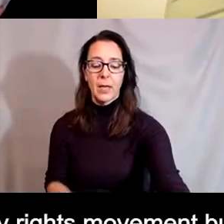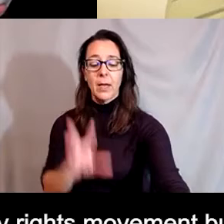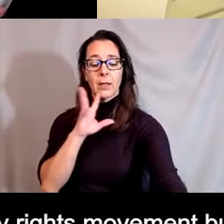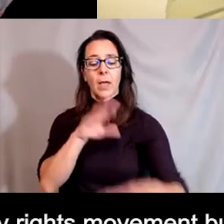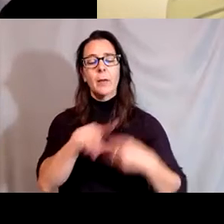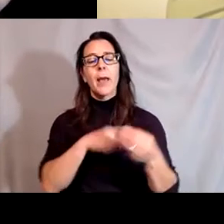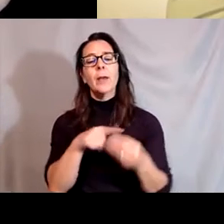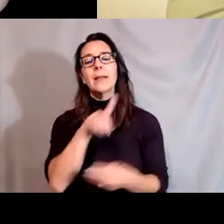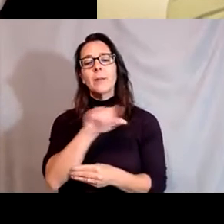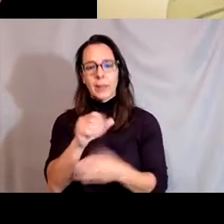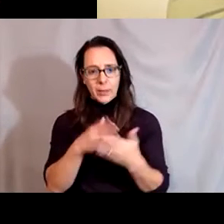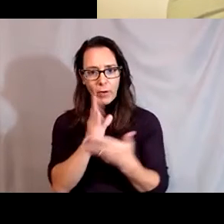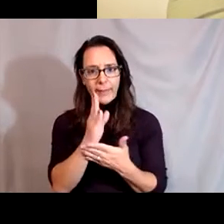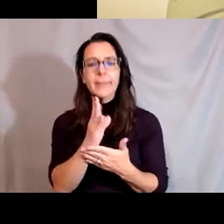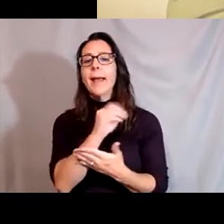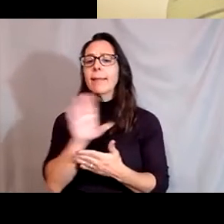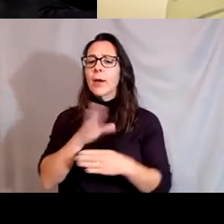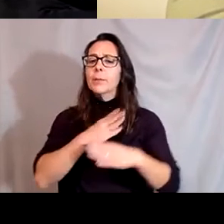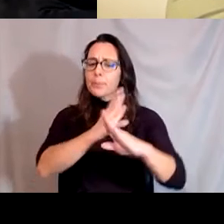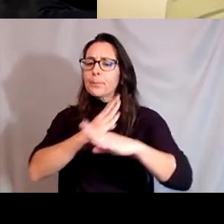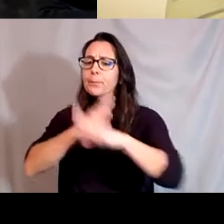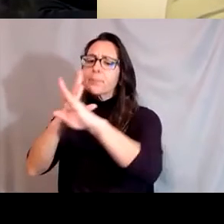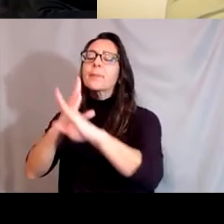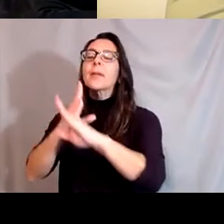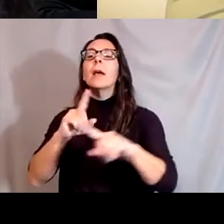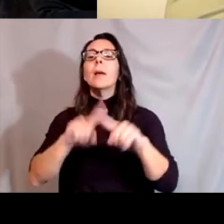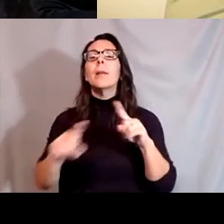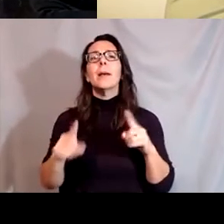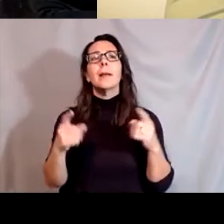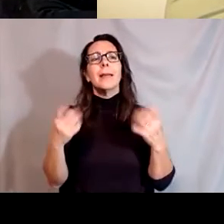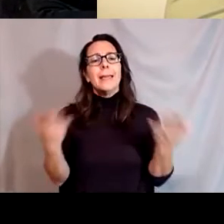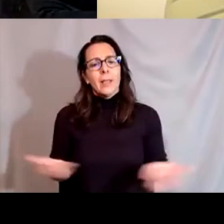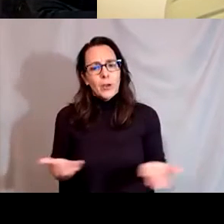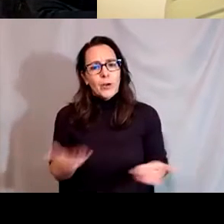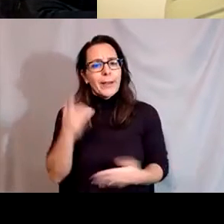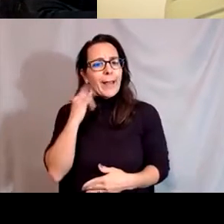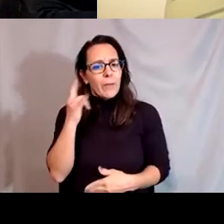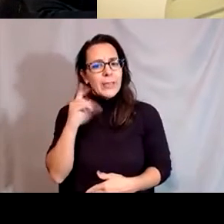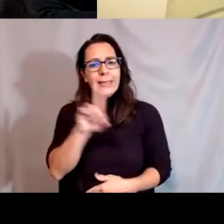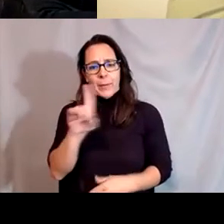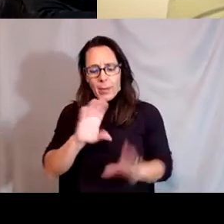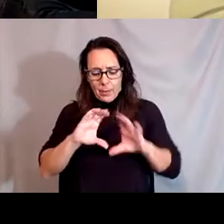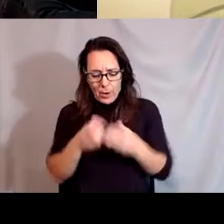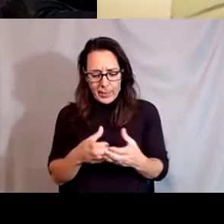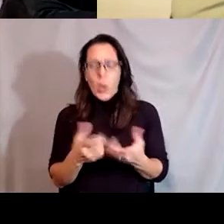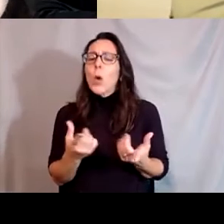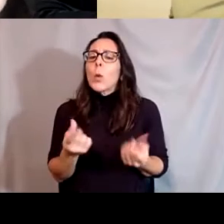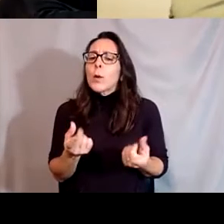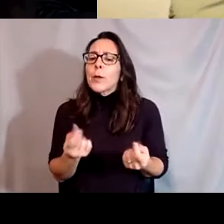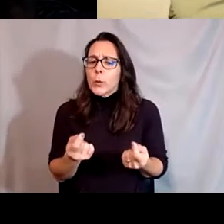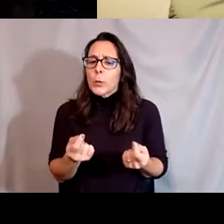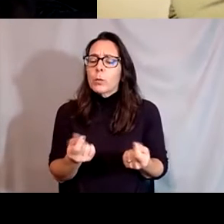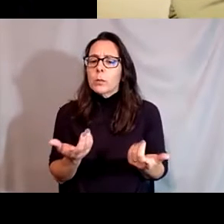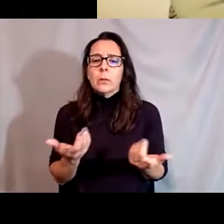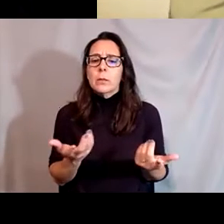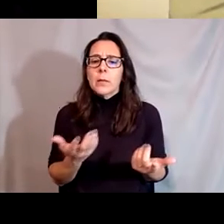party? What can the Democratic Party here in California really do to make our political processes and